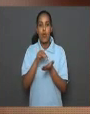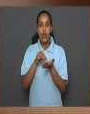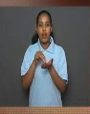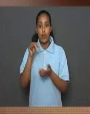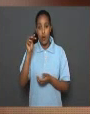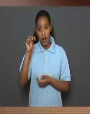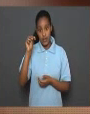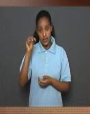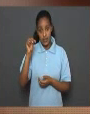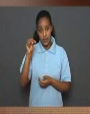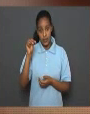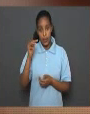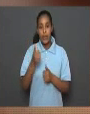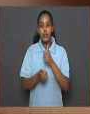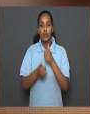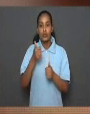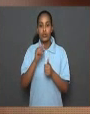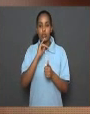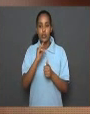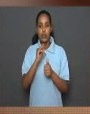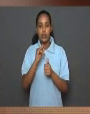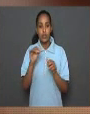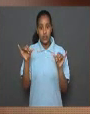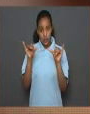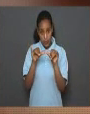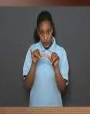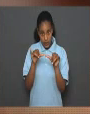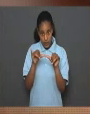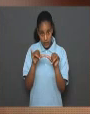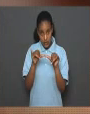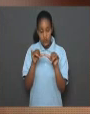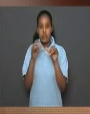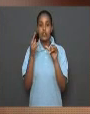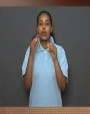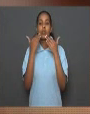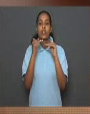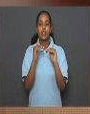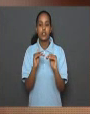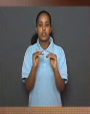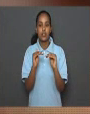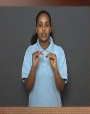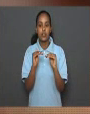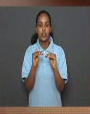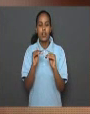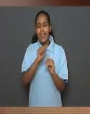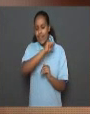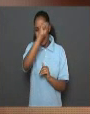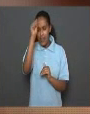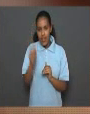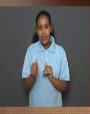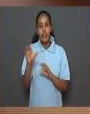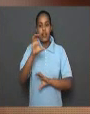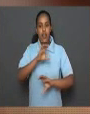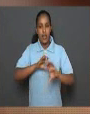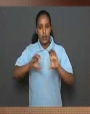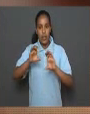molarities, which is the measure of the concentration of any